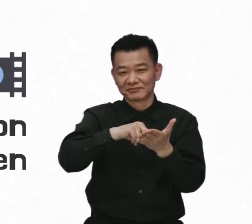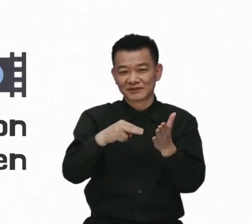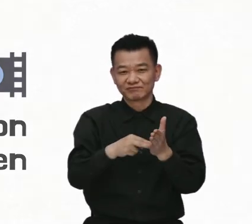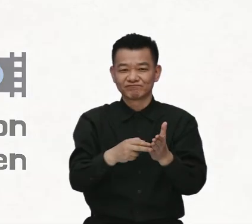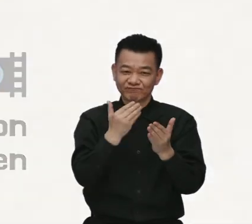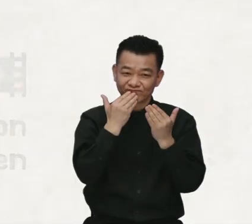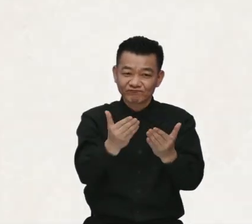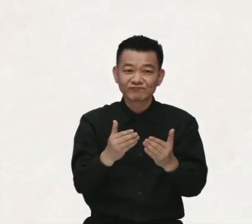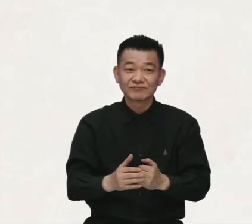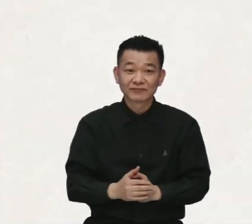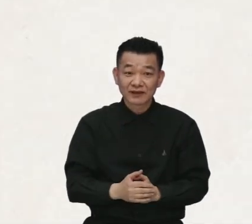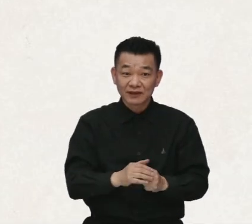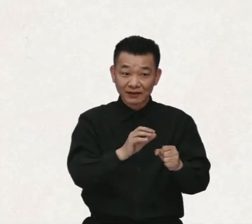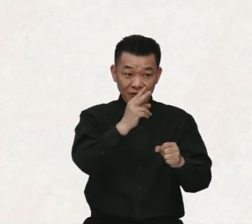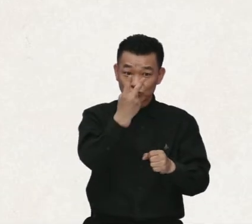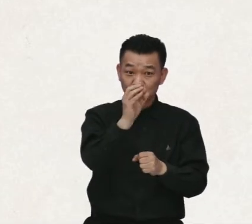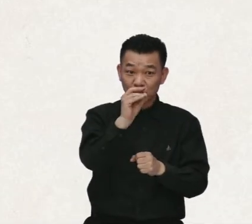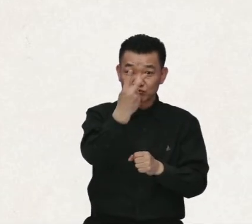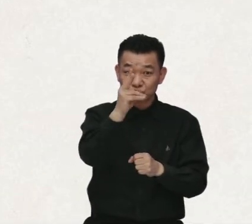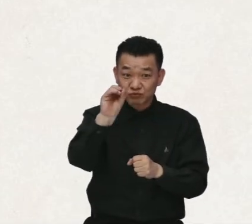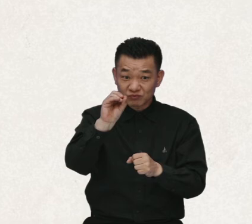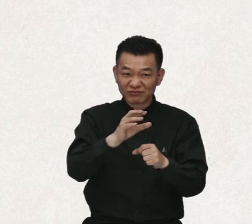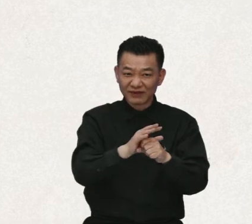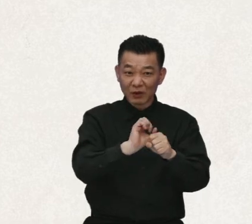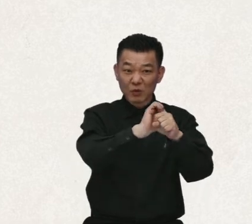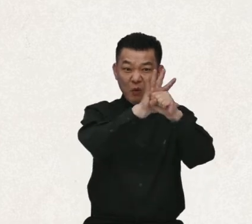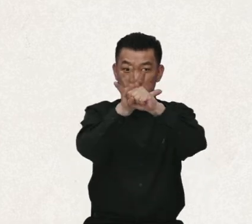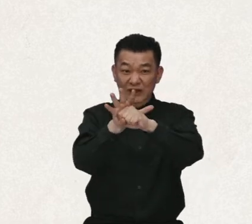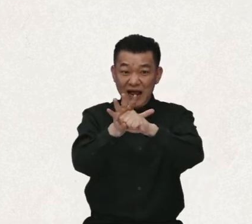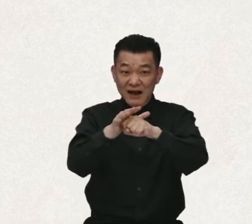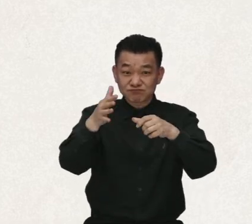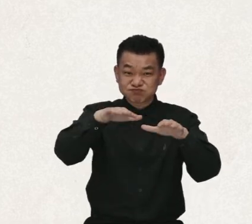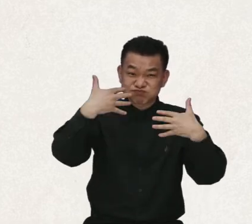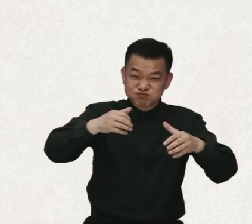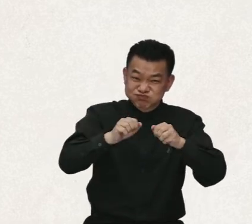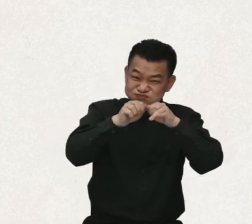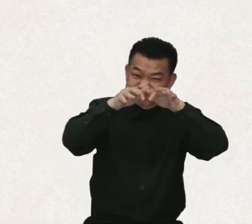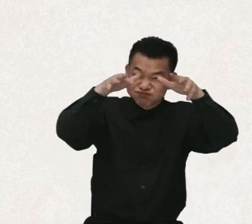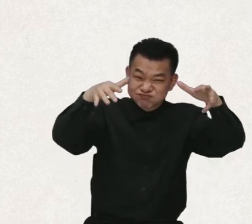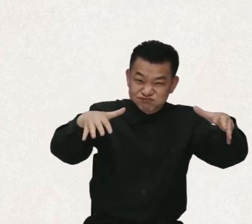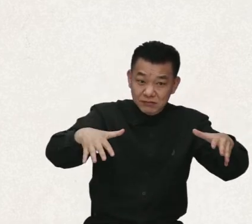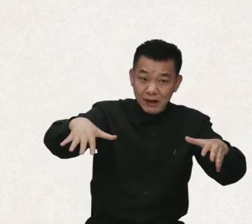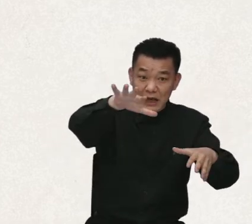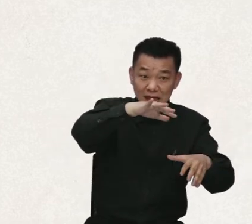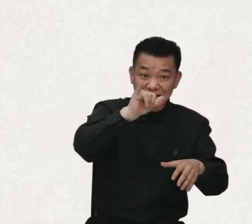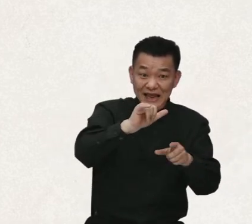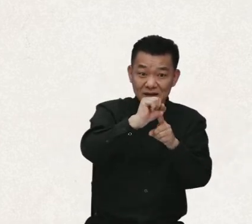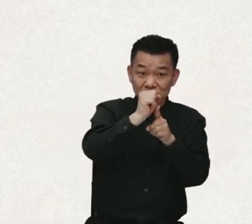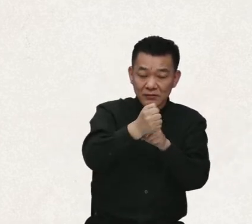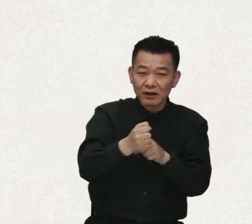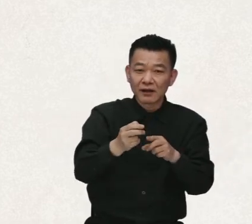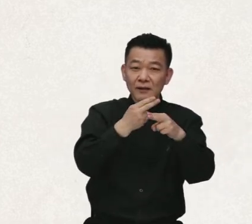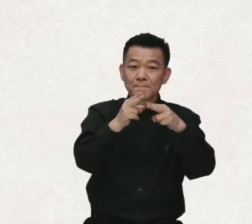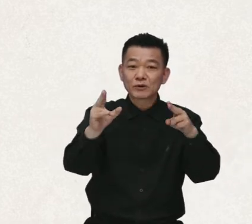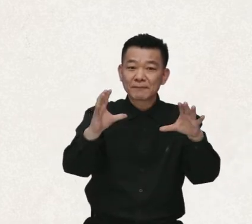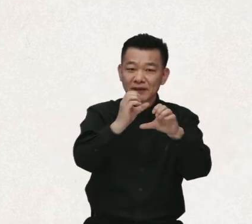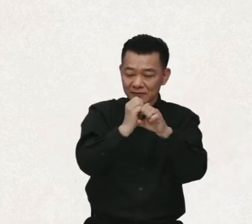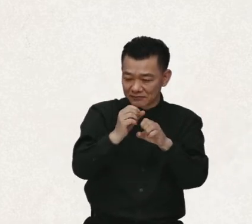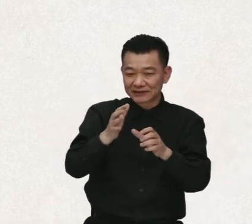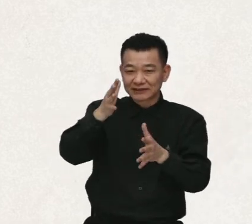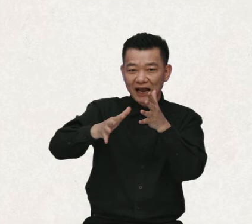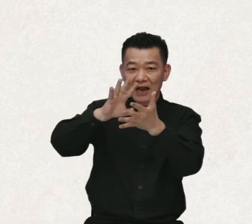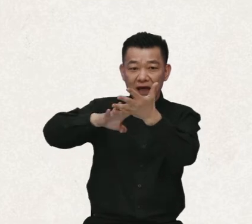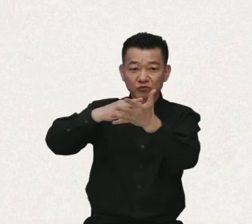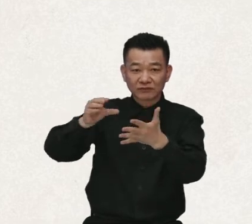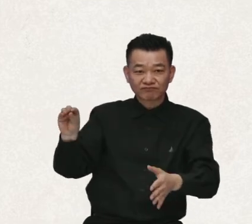information. Even during the spread of COVID-19 in 2020, the government's responses and briefings were provided